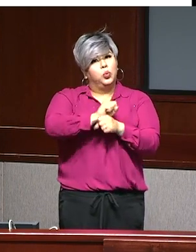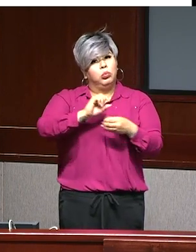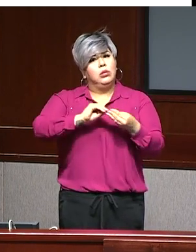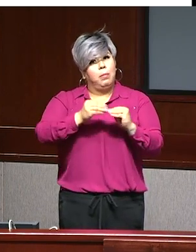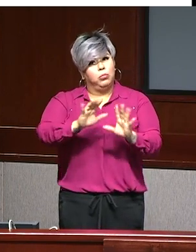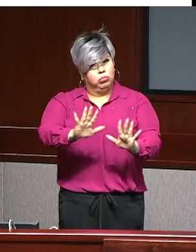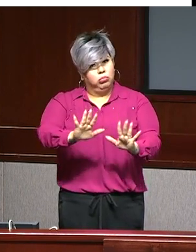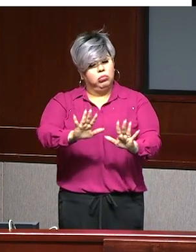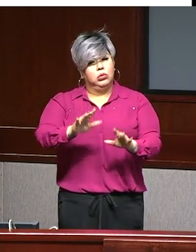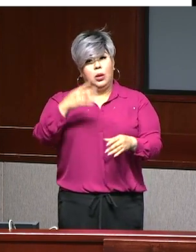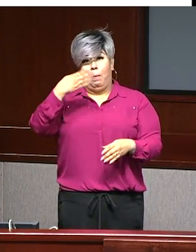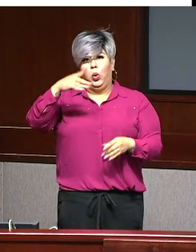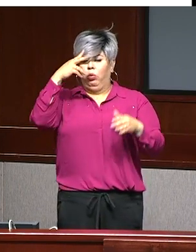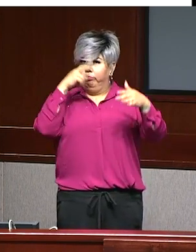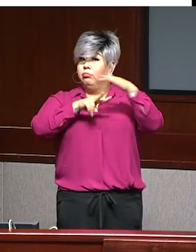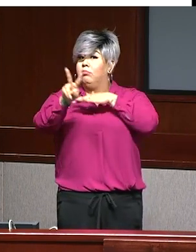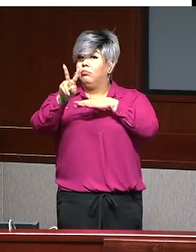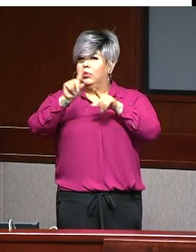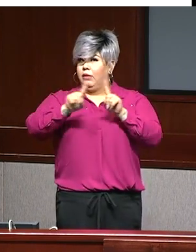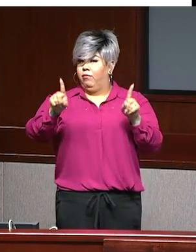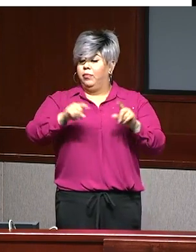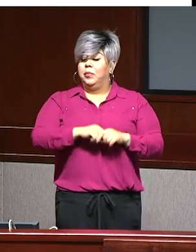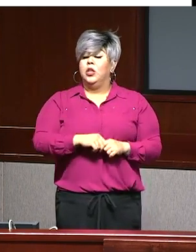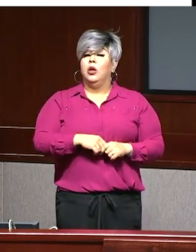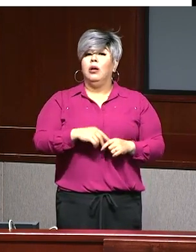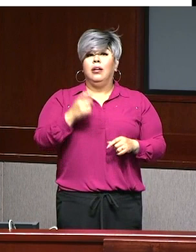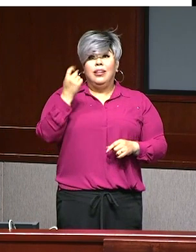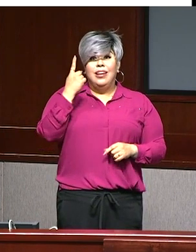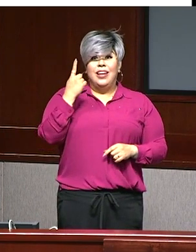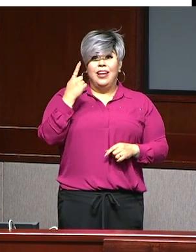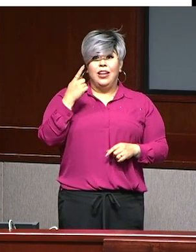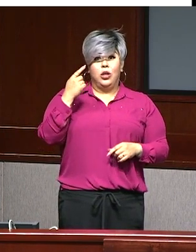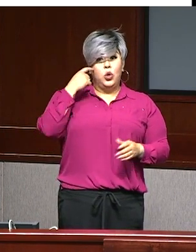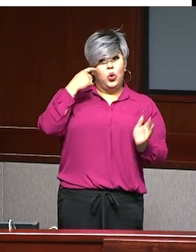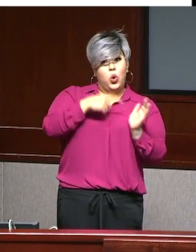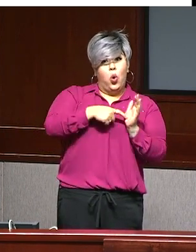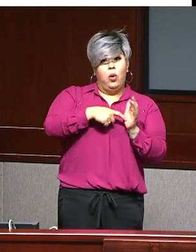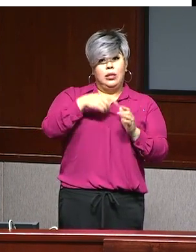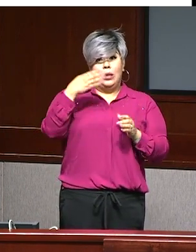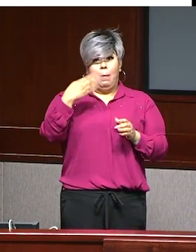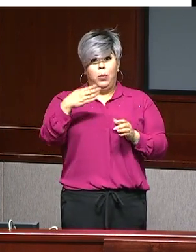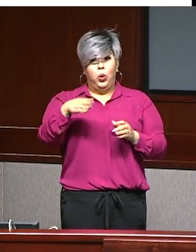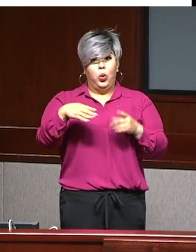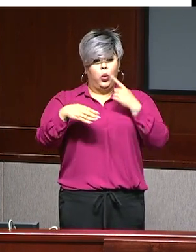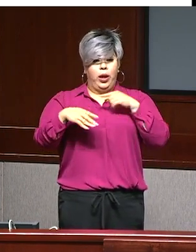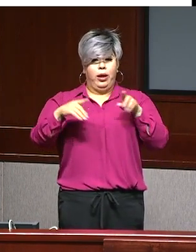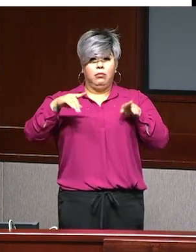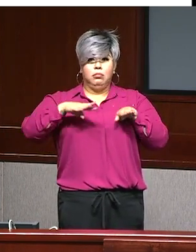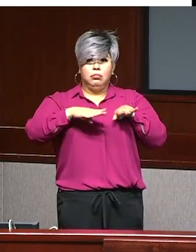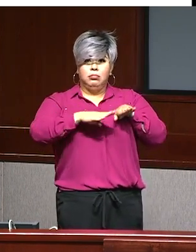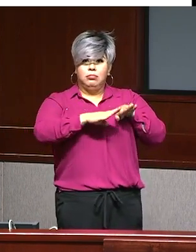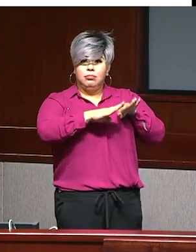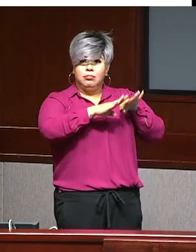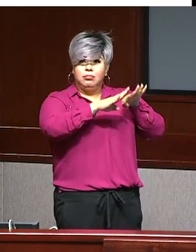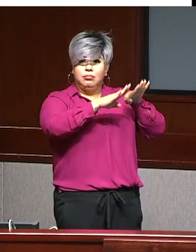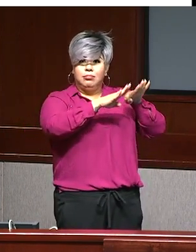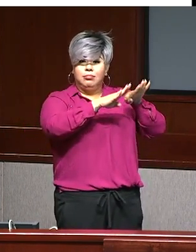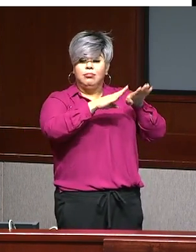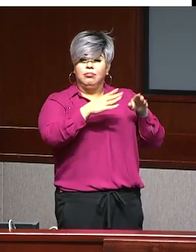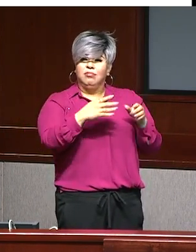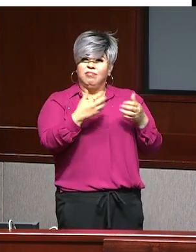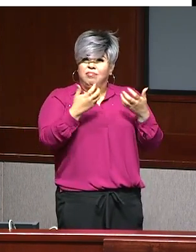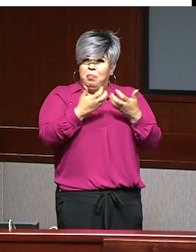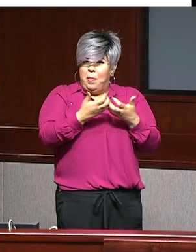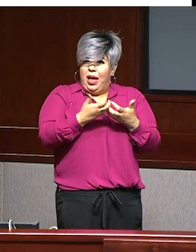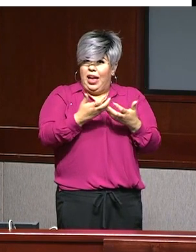So we are trending along that model prediction based on those actual numbers for that